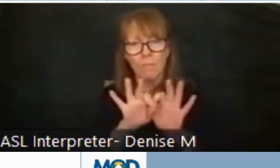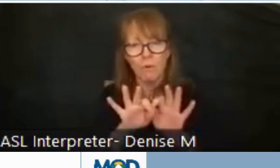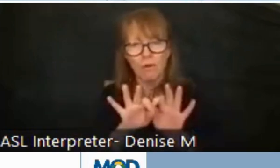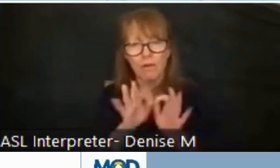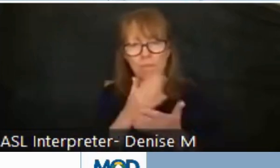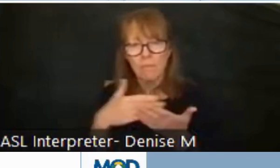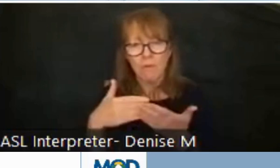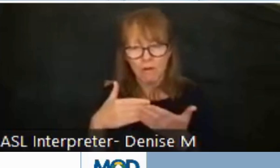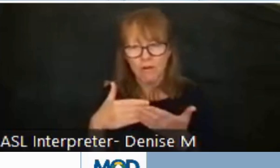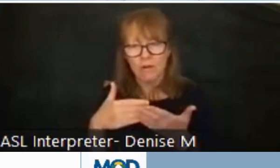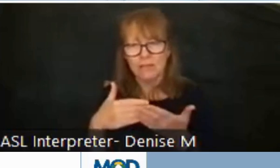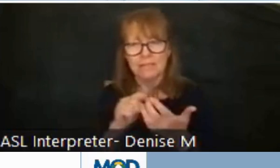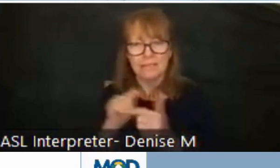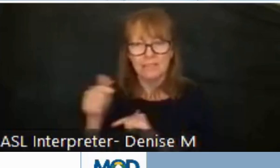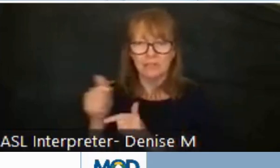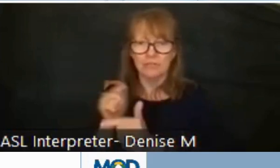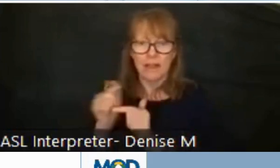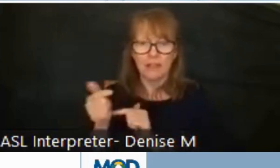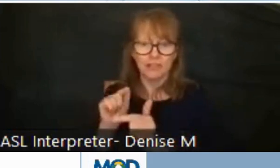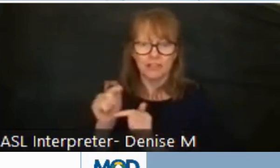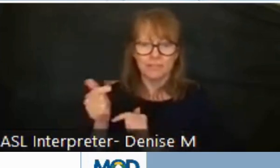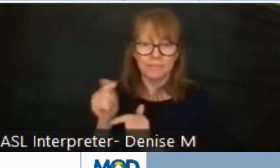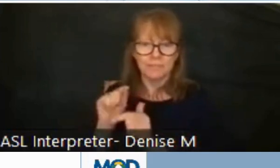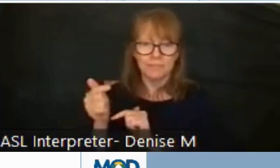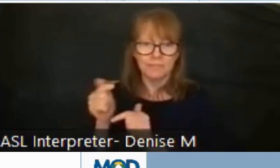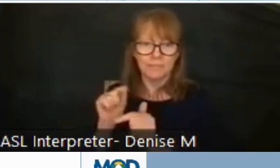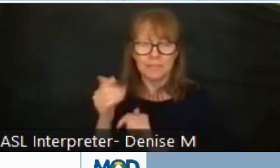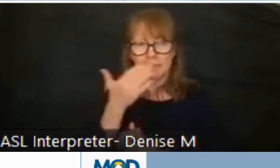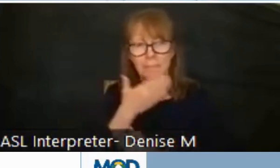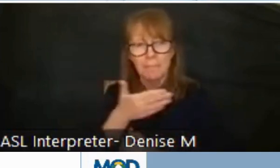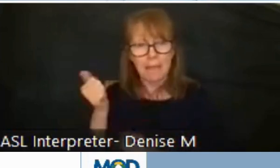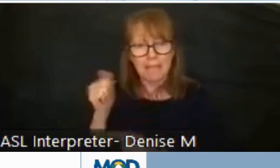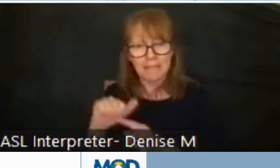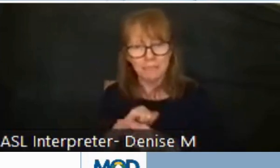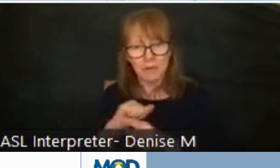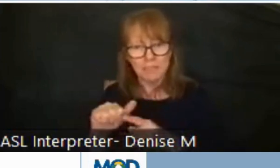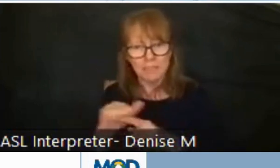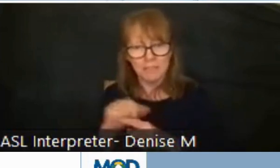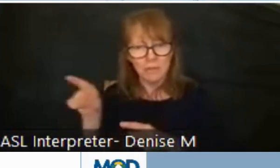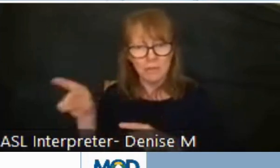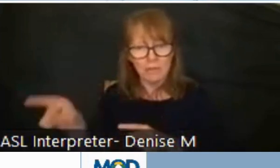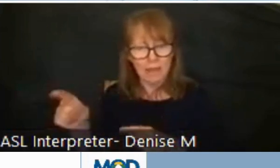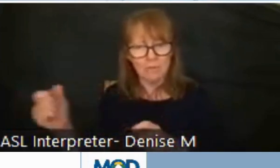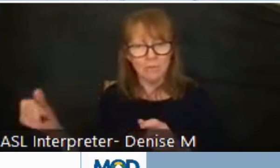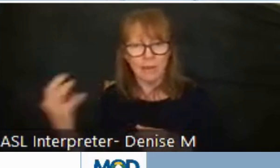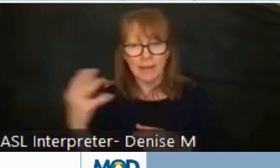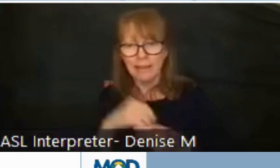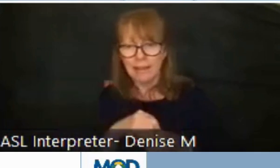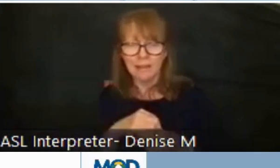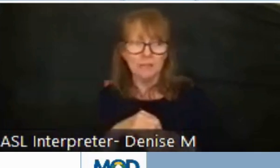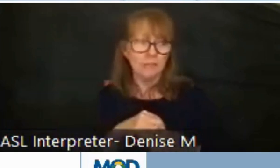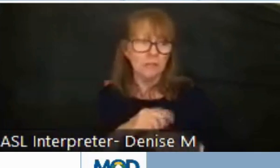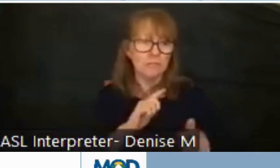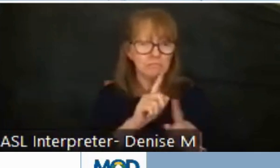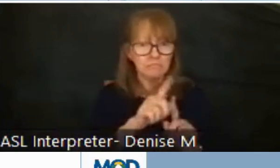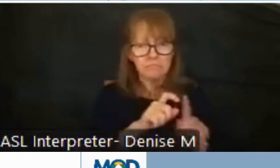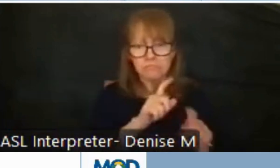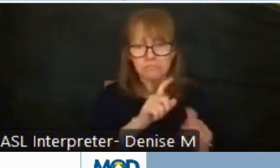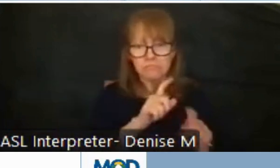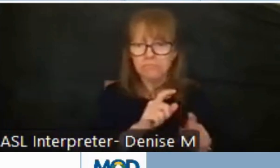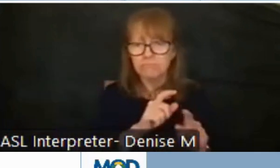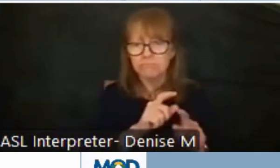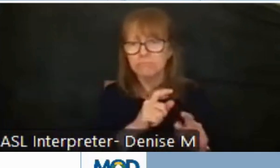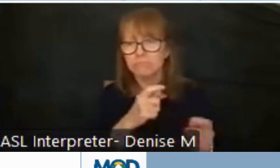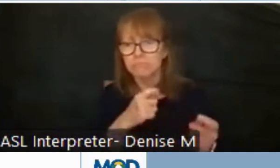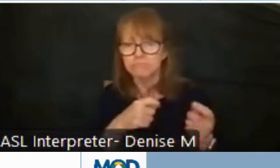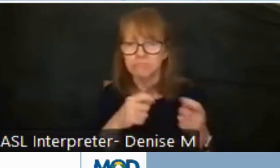process. It's best practice for the housing provider to engage with you and go back and forth if needed to try to